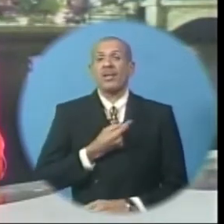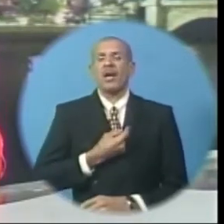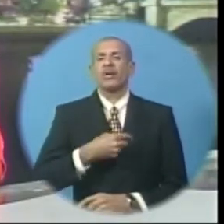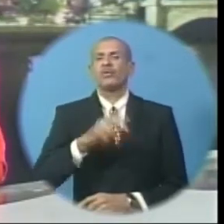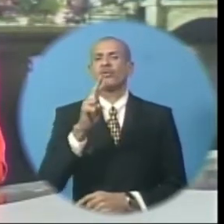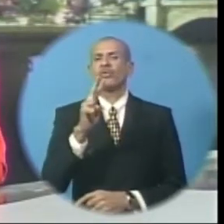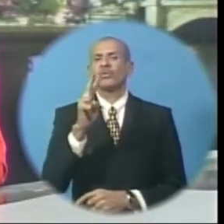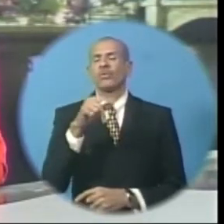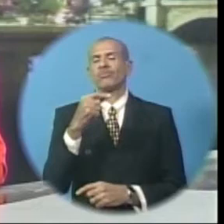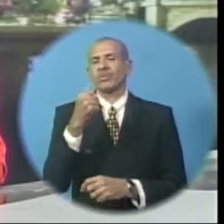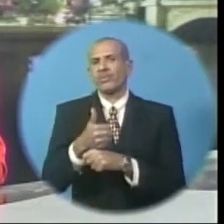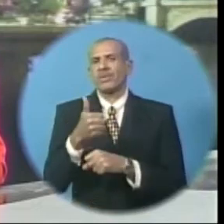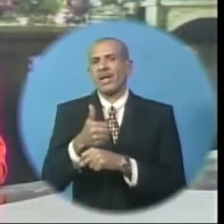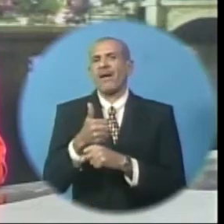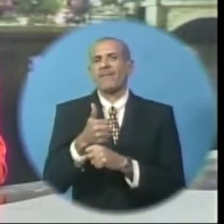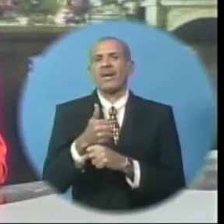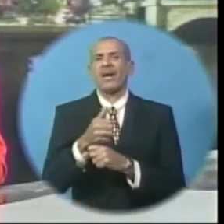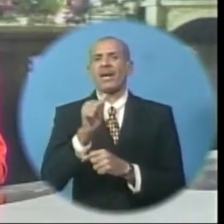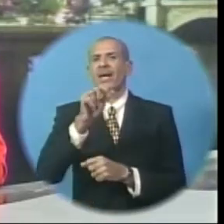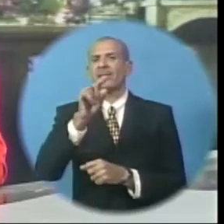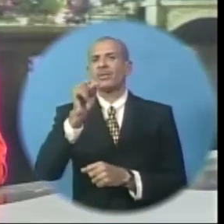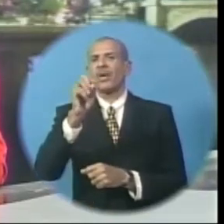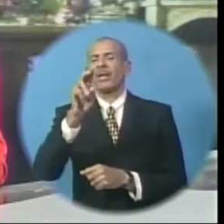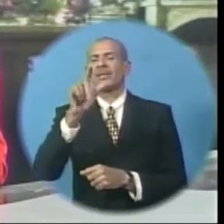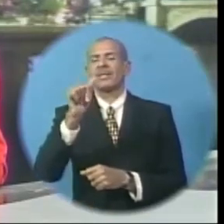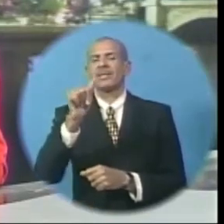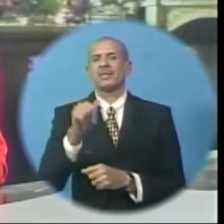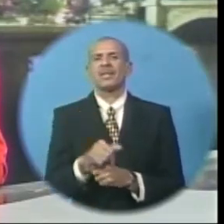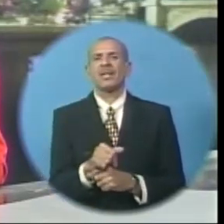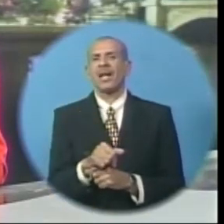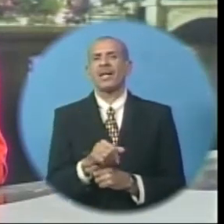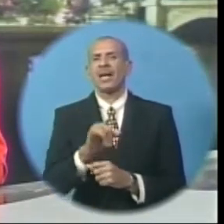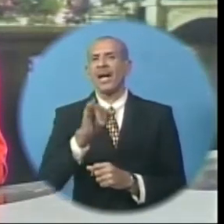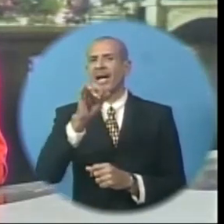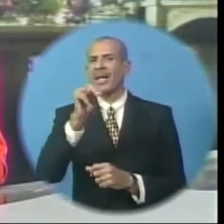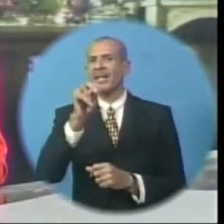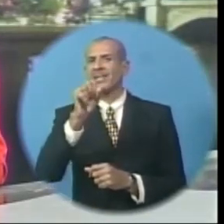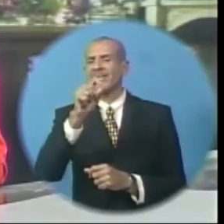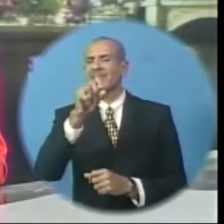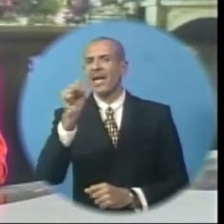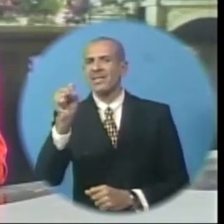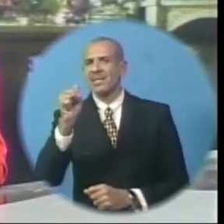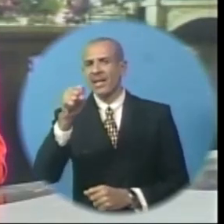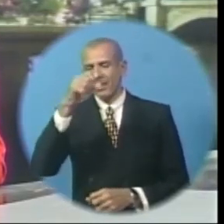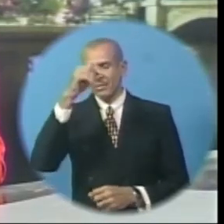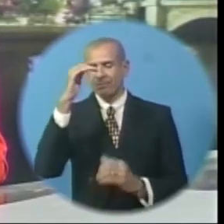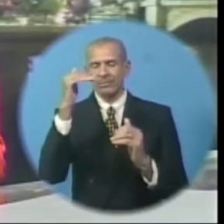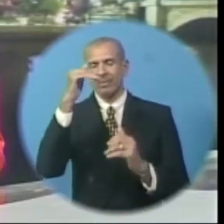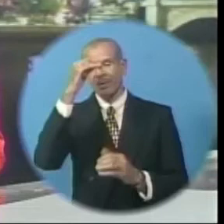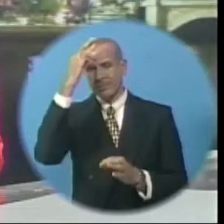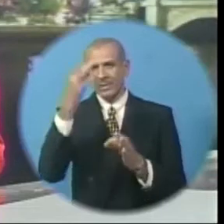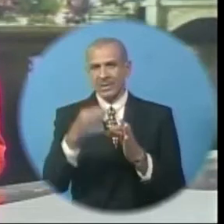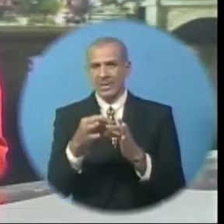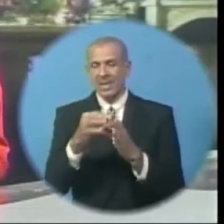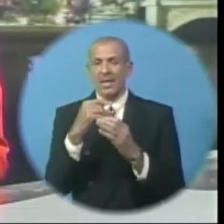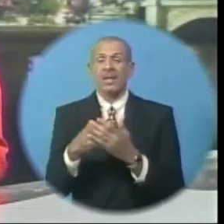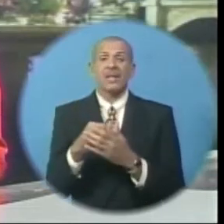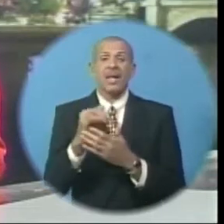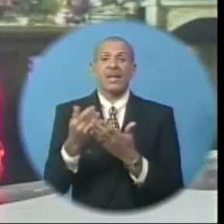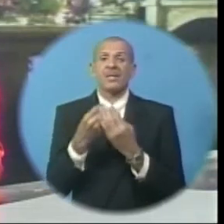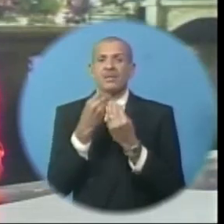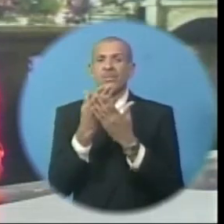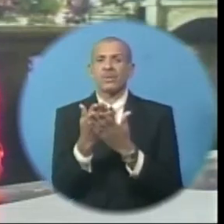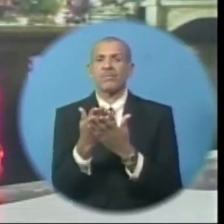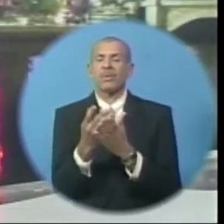assault, 2 counts of grievous sexual assault and attempted incest. But Justice David Harris said the sentence imposed on the man